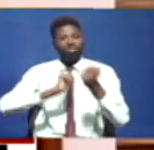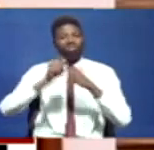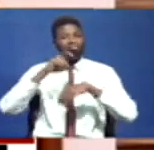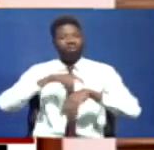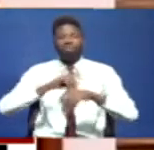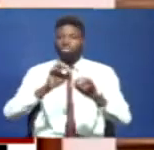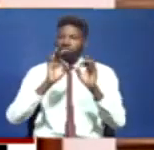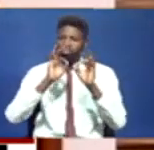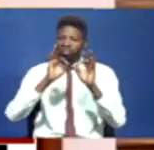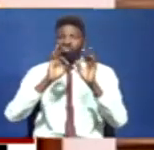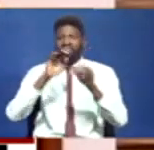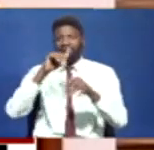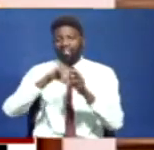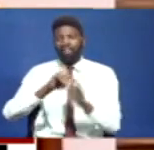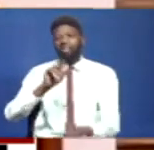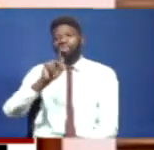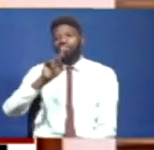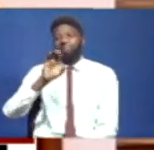KBC,